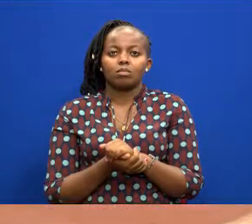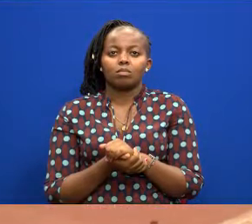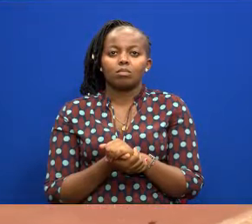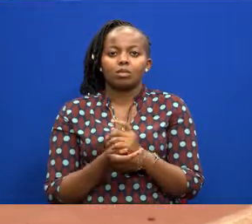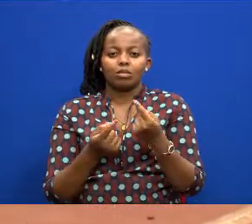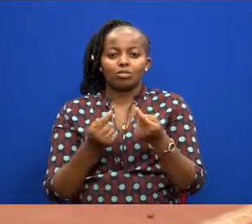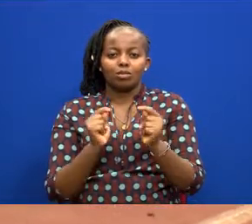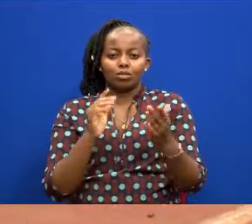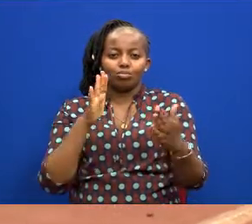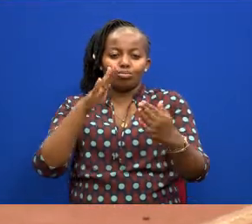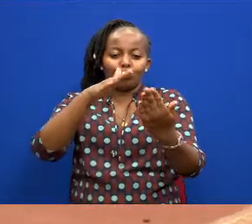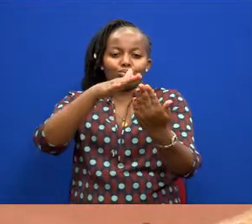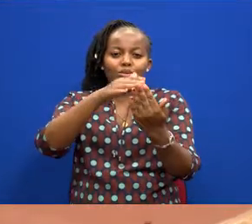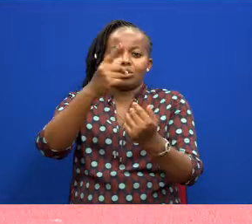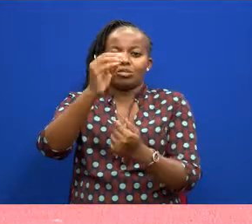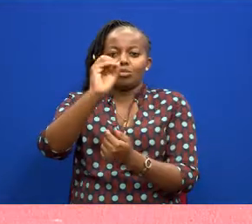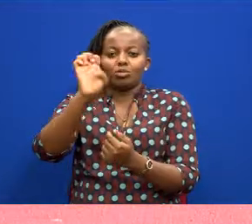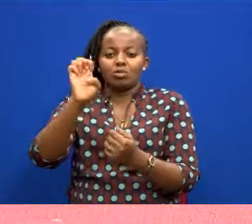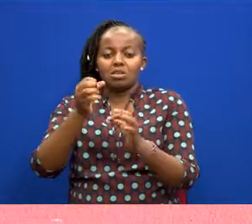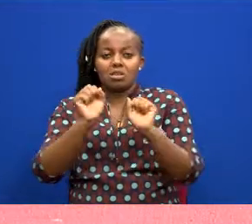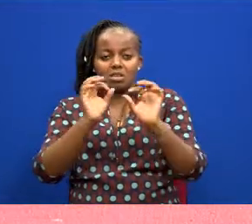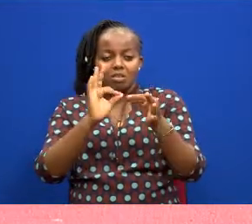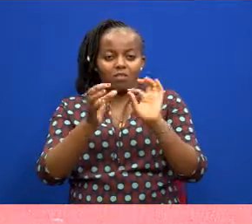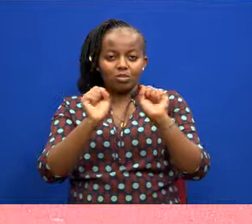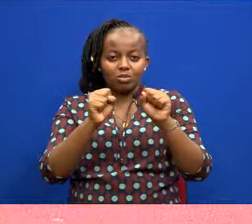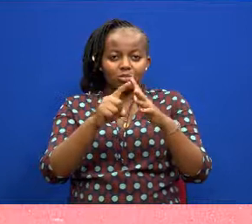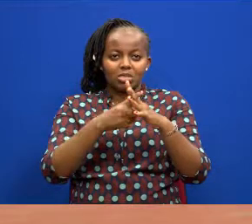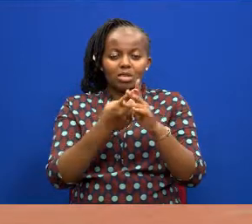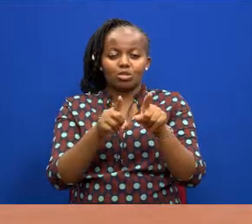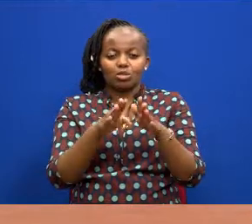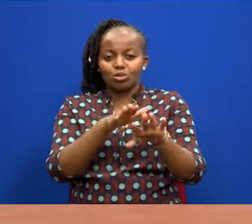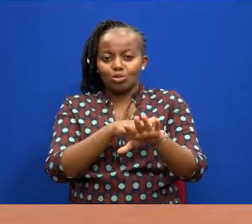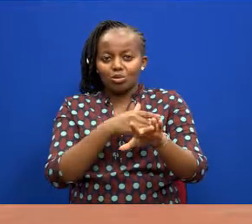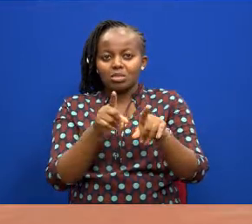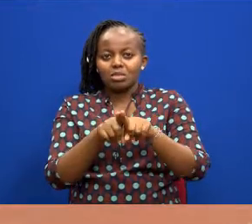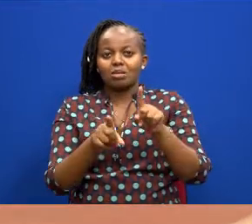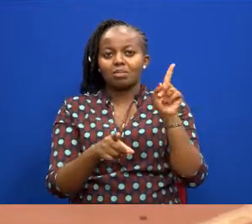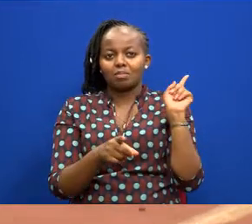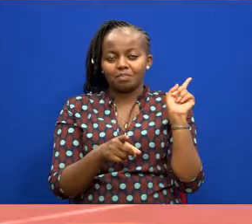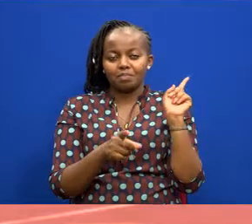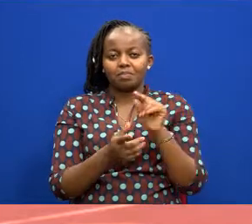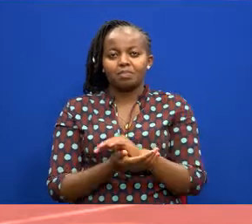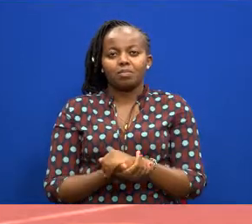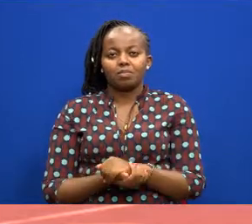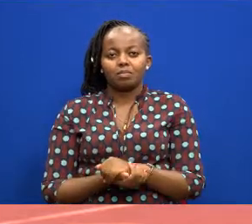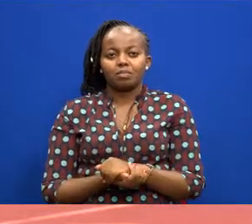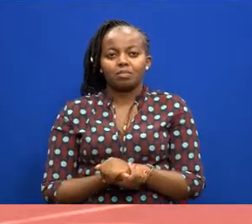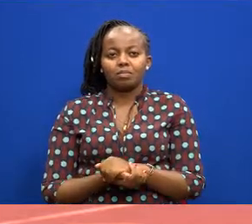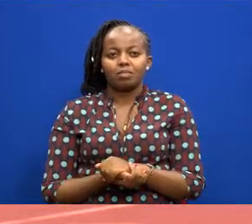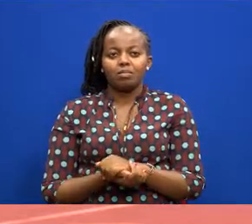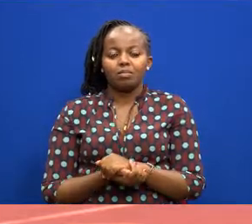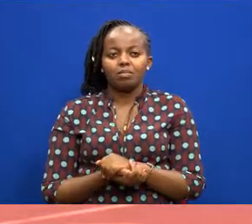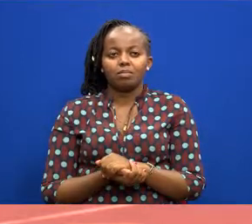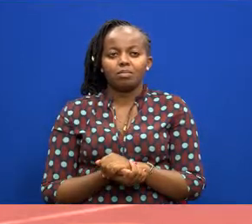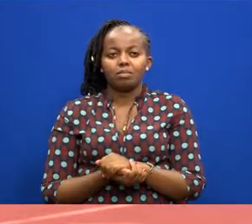Try to reach for your toes. If you can, start slowly reaching for your knee, down